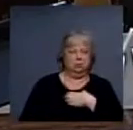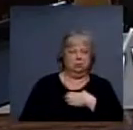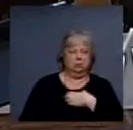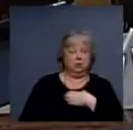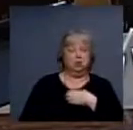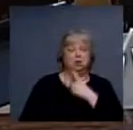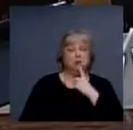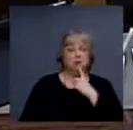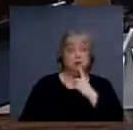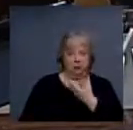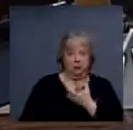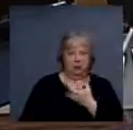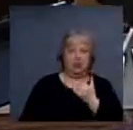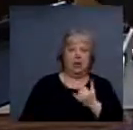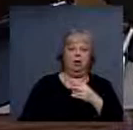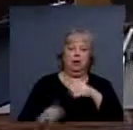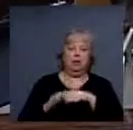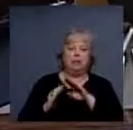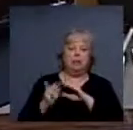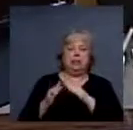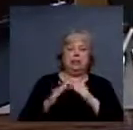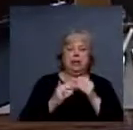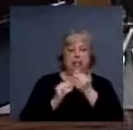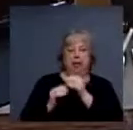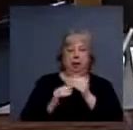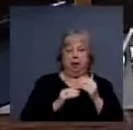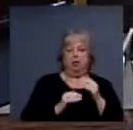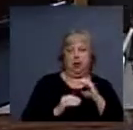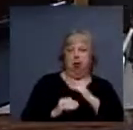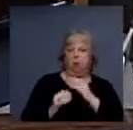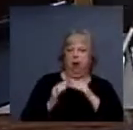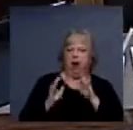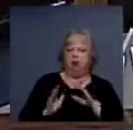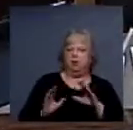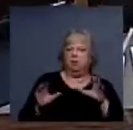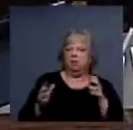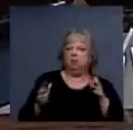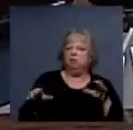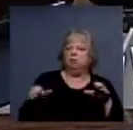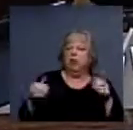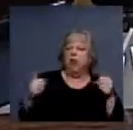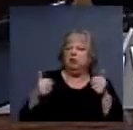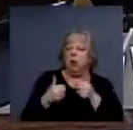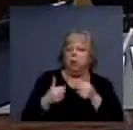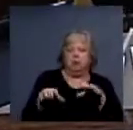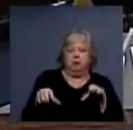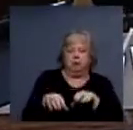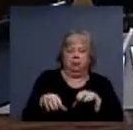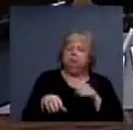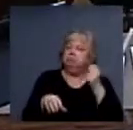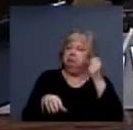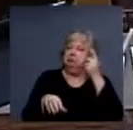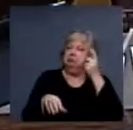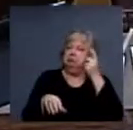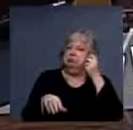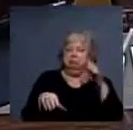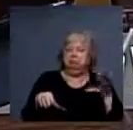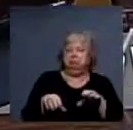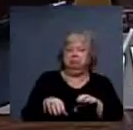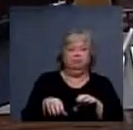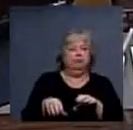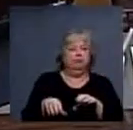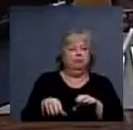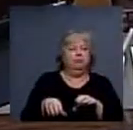Now, in the city limits, you know, our houses are pretty close together. I get that. And